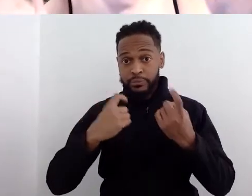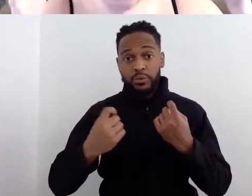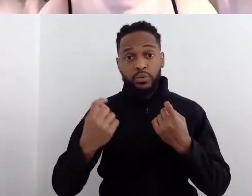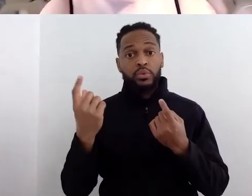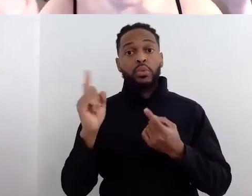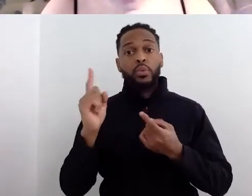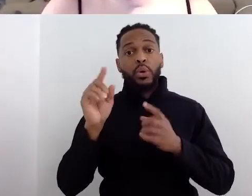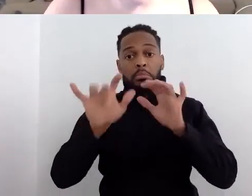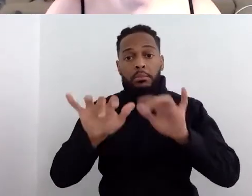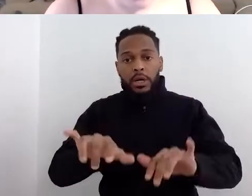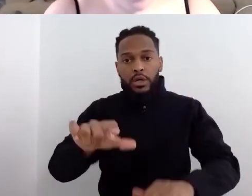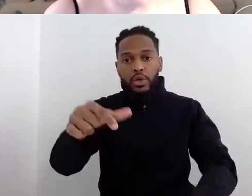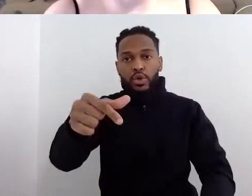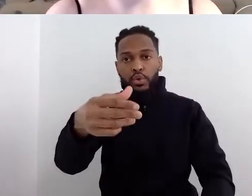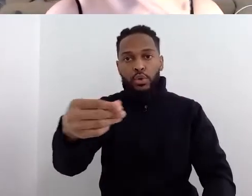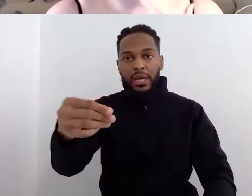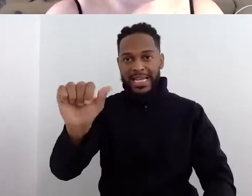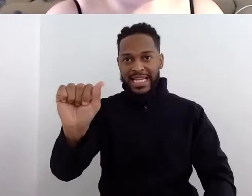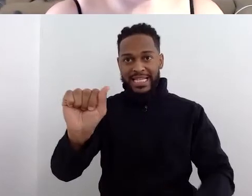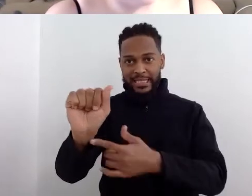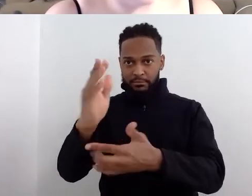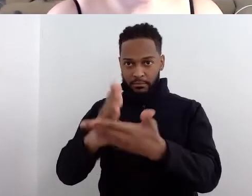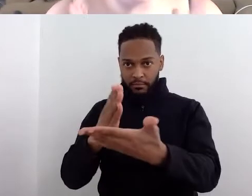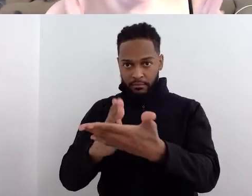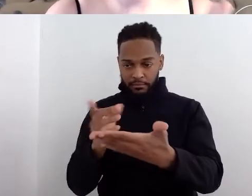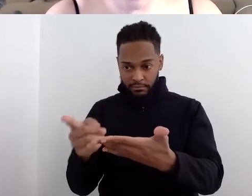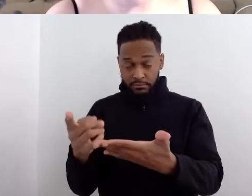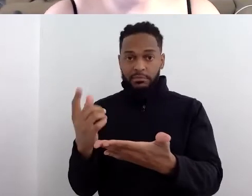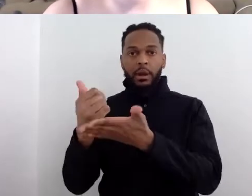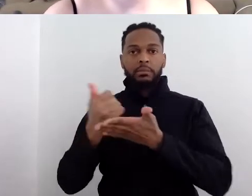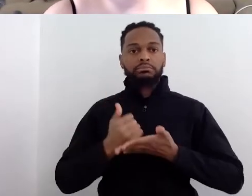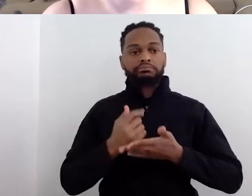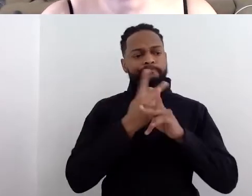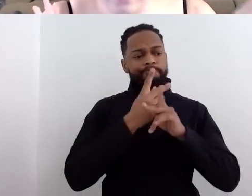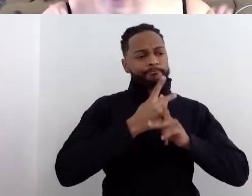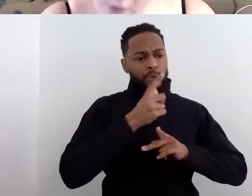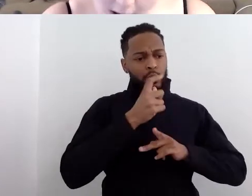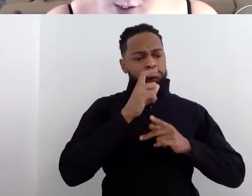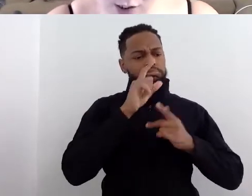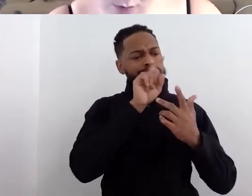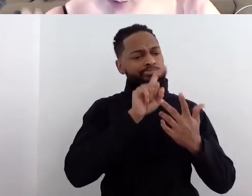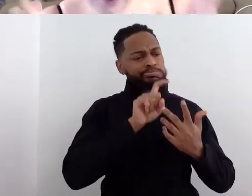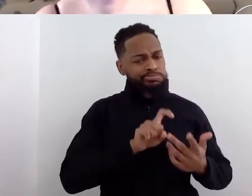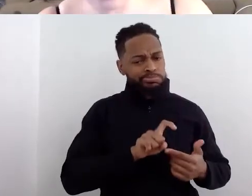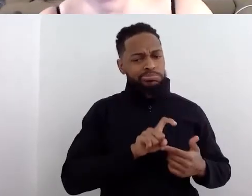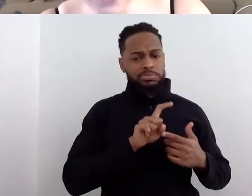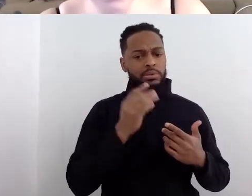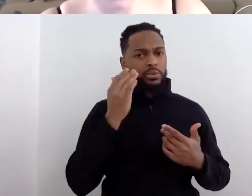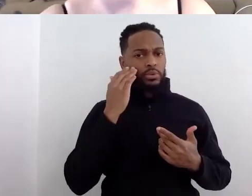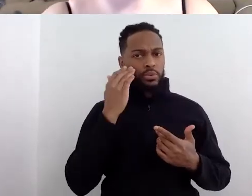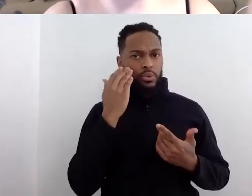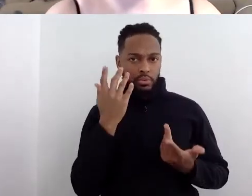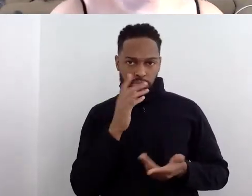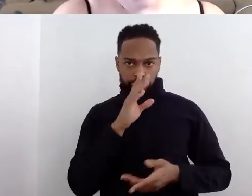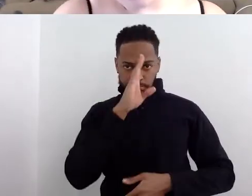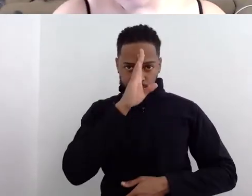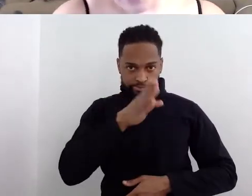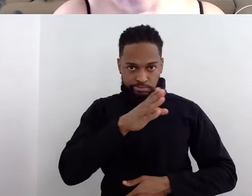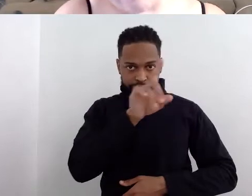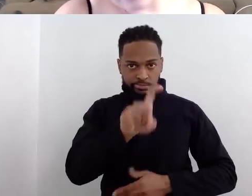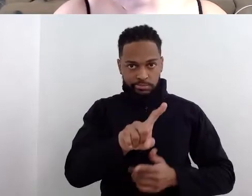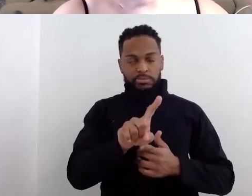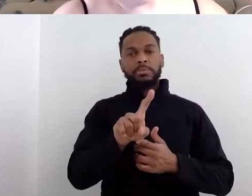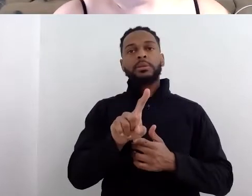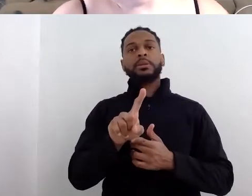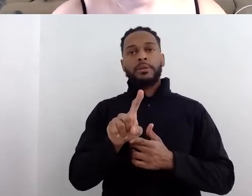the Q&A section. It helps us keep track with your actual direct questions, but you can go ahead and